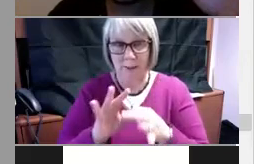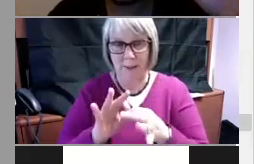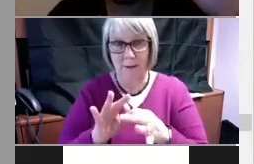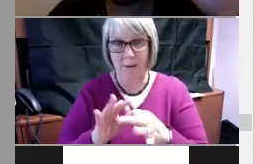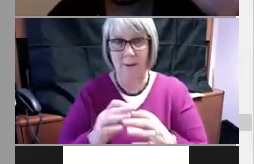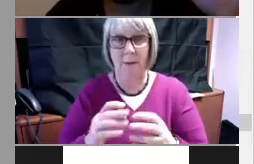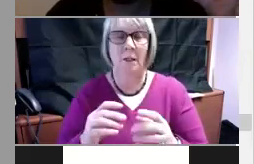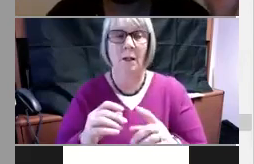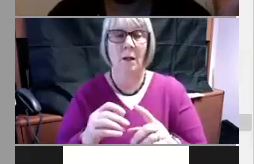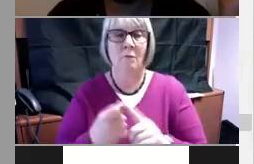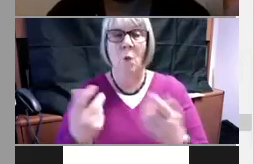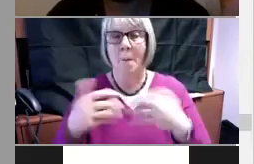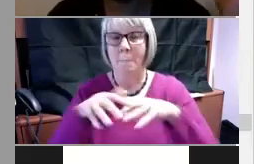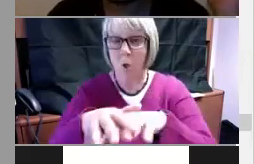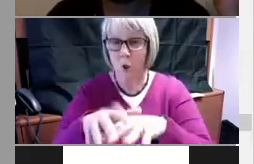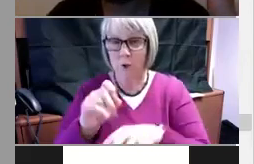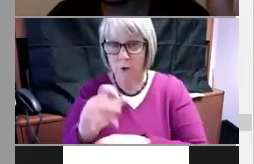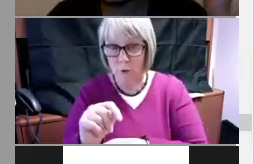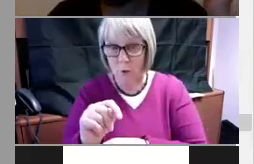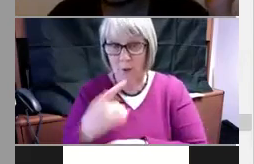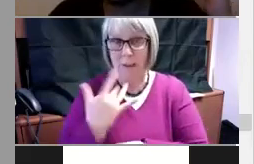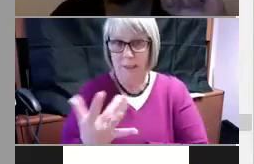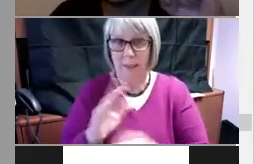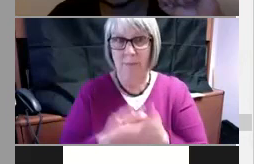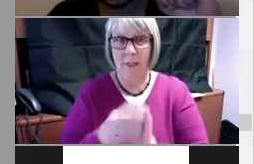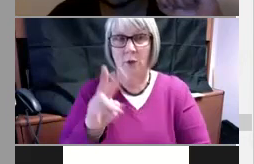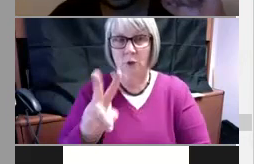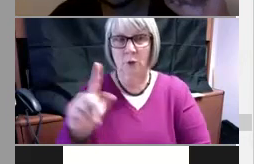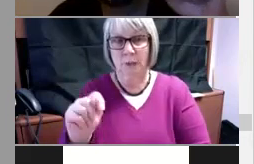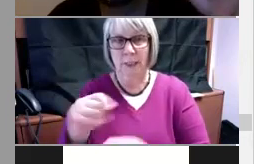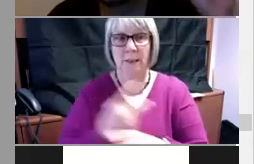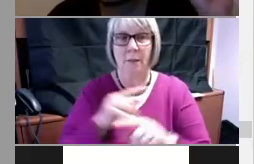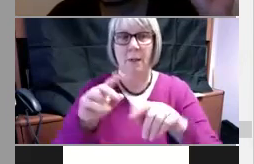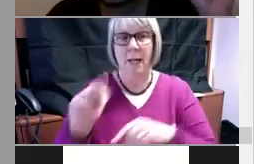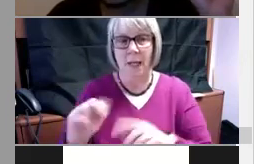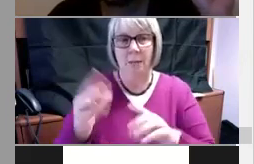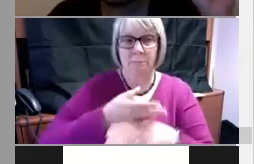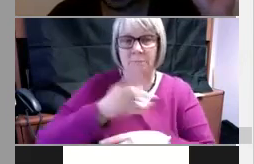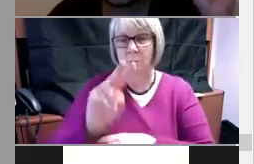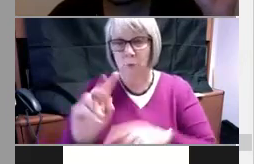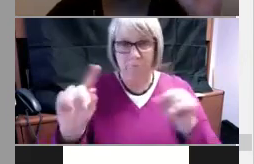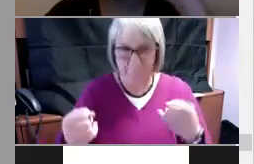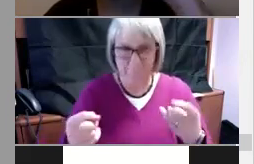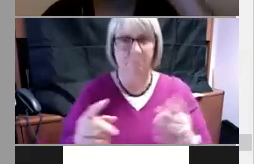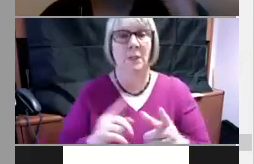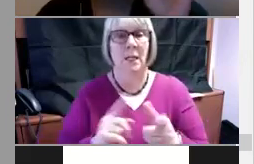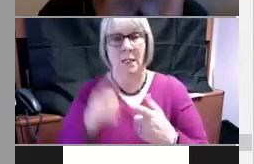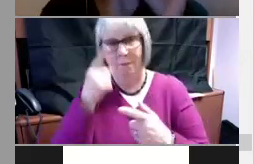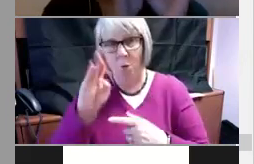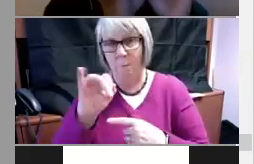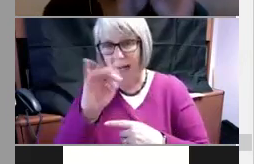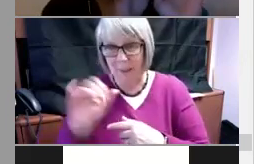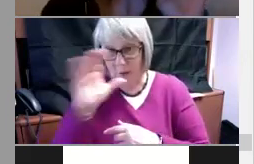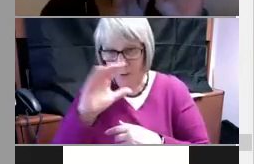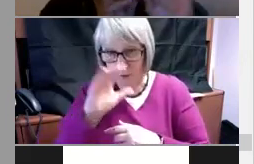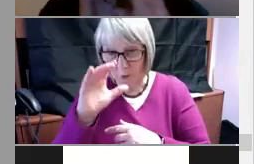sort, it tended to be 2 times t of n by 2 plus theta of n. And for binary search, since